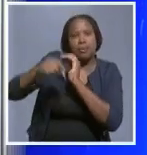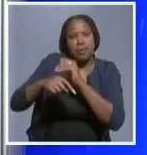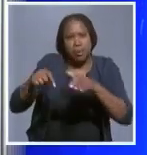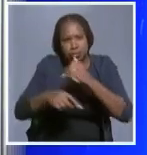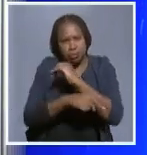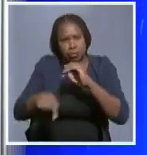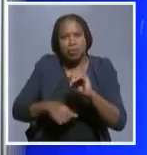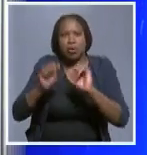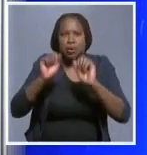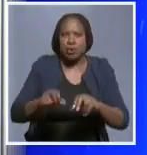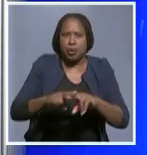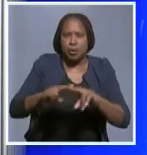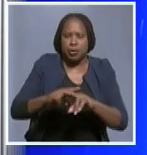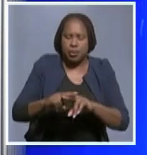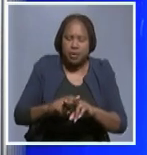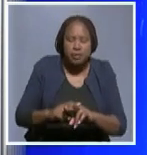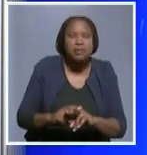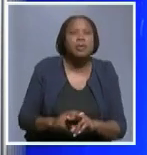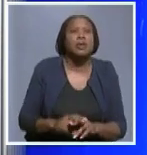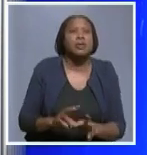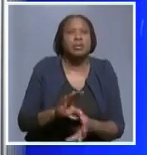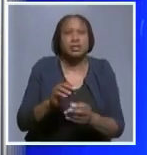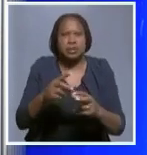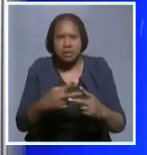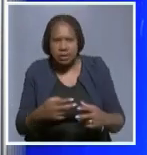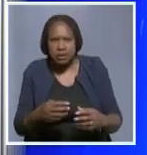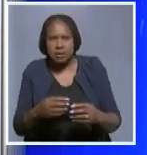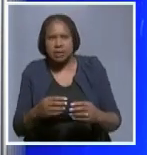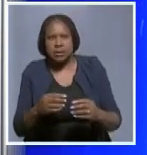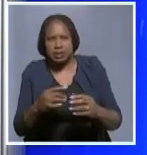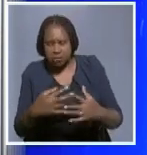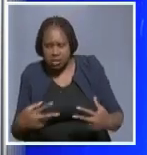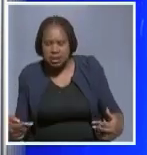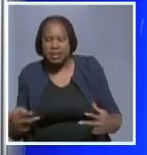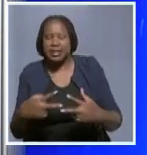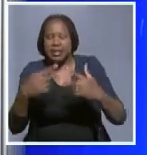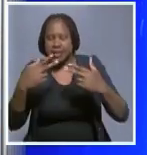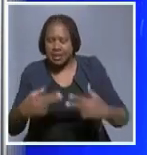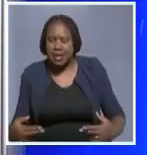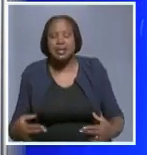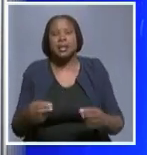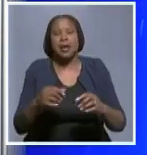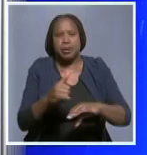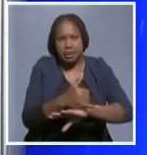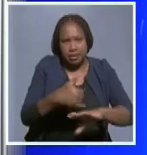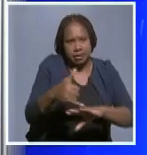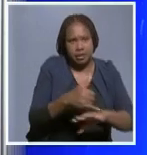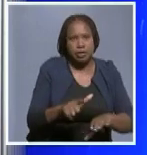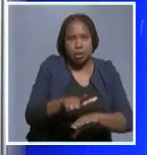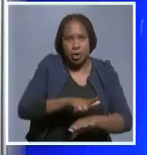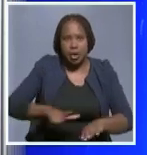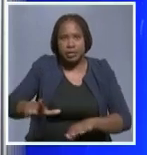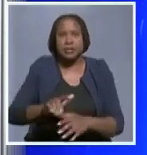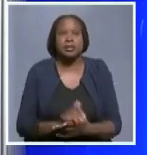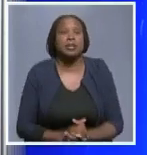during the census mapping exercise by combining statistics and location. The geoportal will help, amongst others, the Ministries